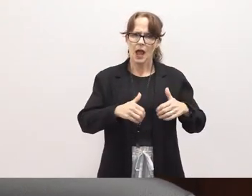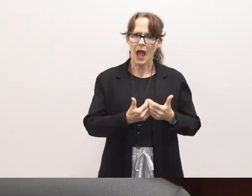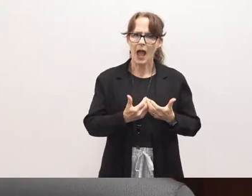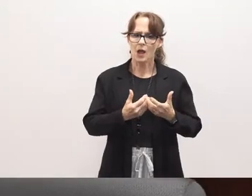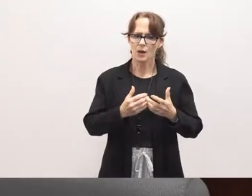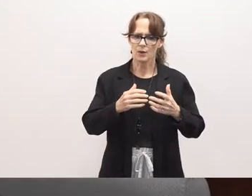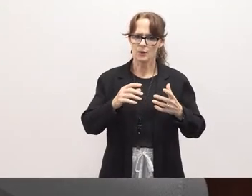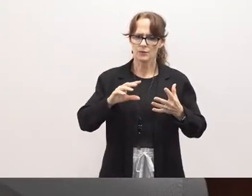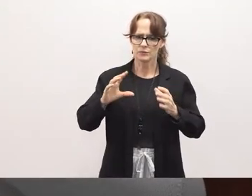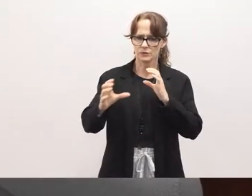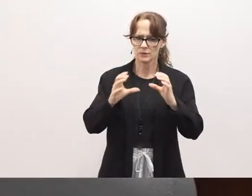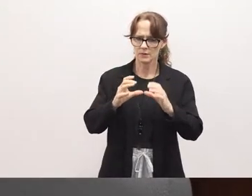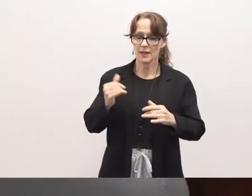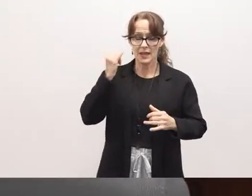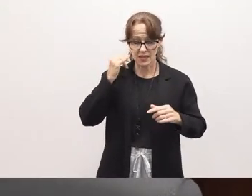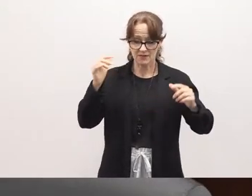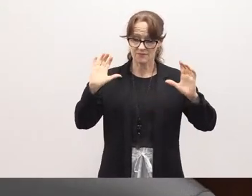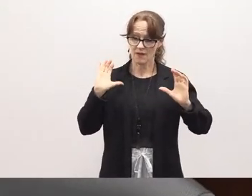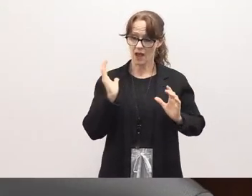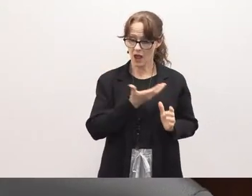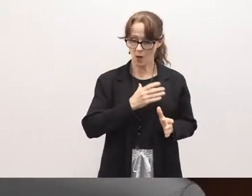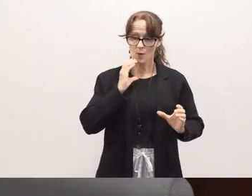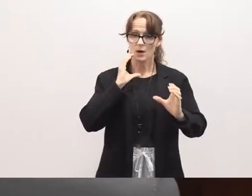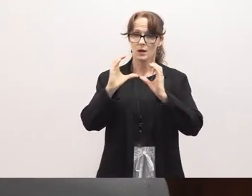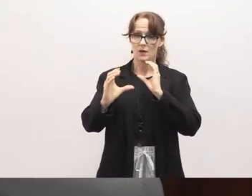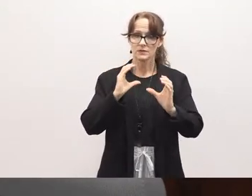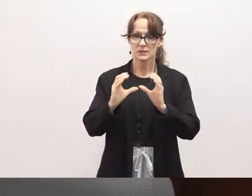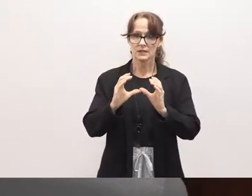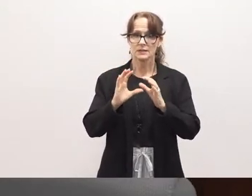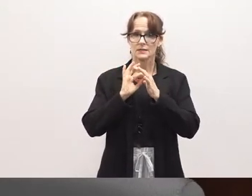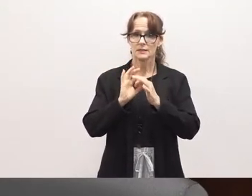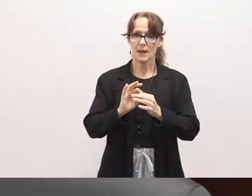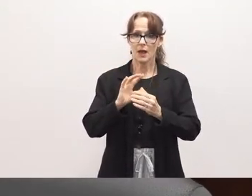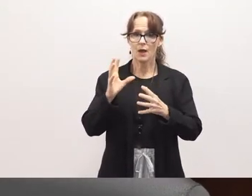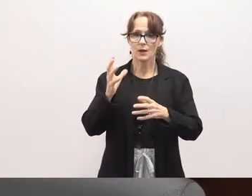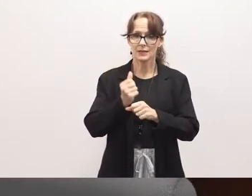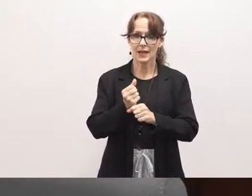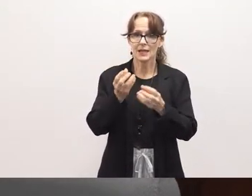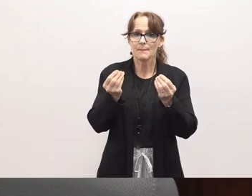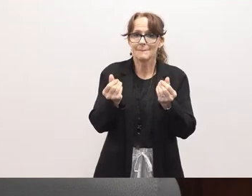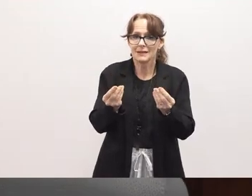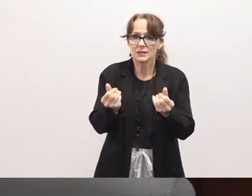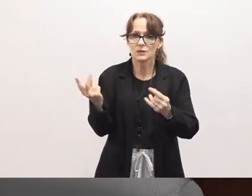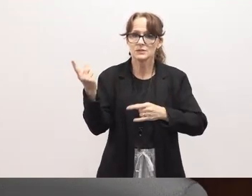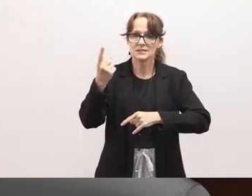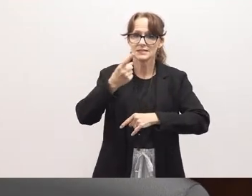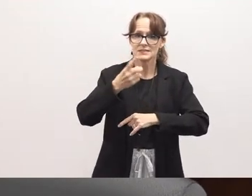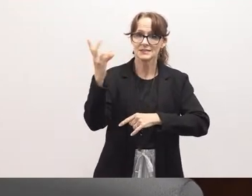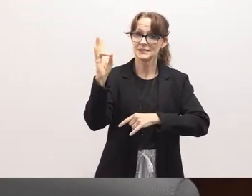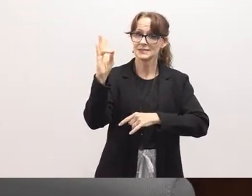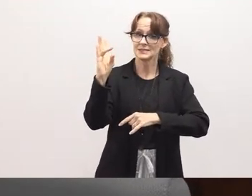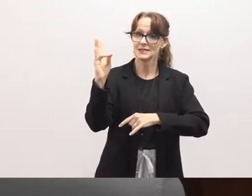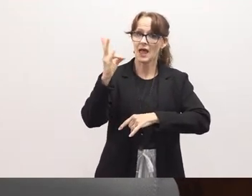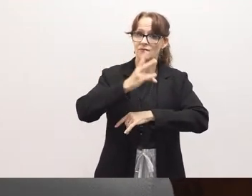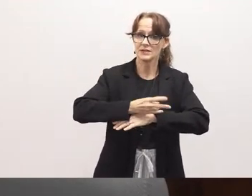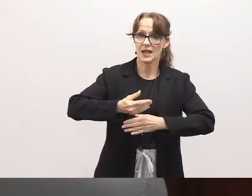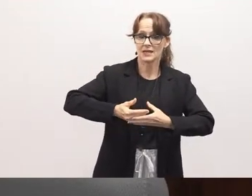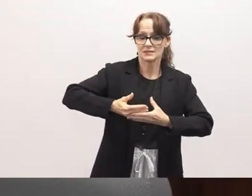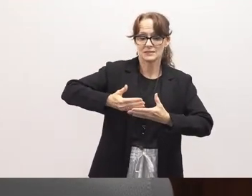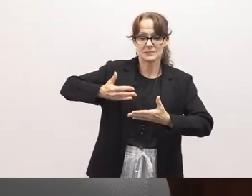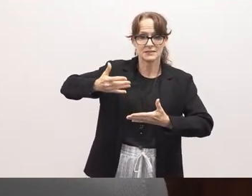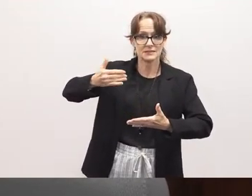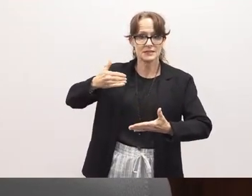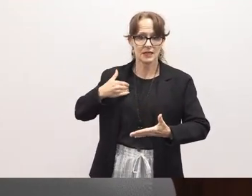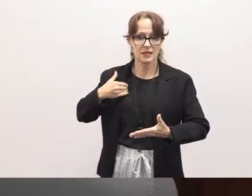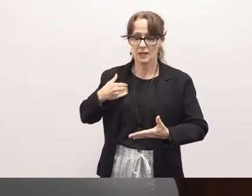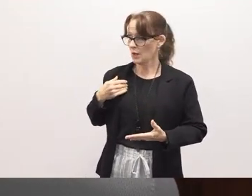have a conversation. If this conversation is about us getting materials 7 days in advance,